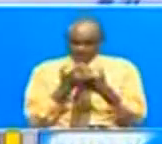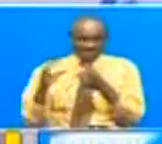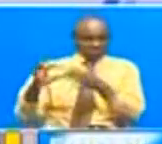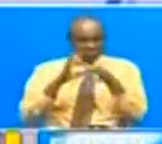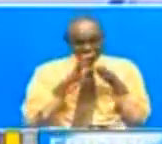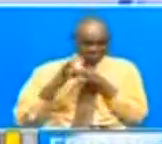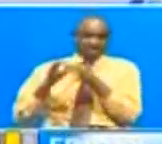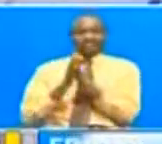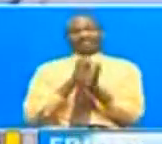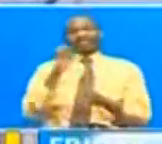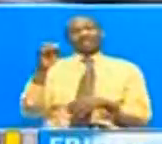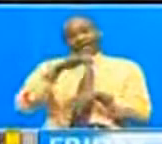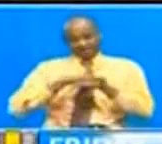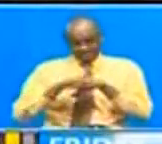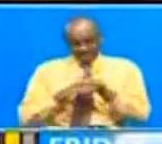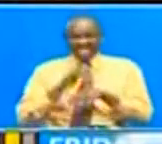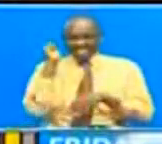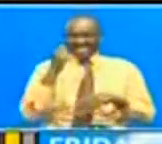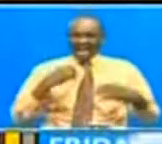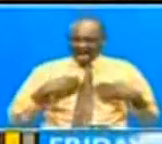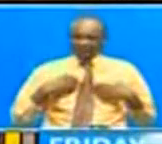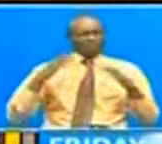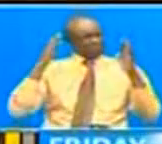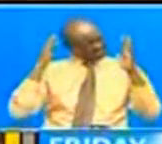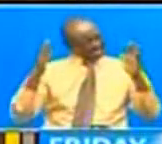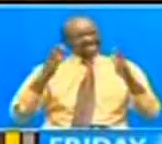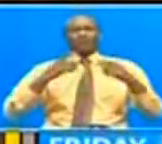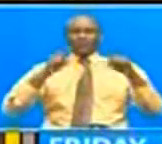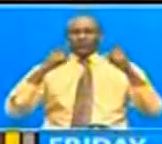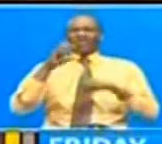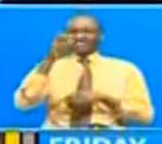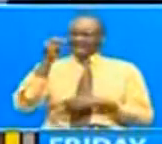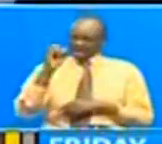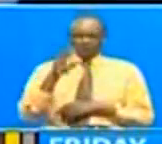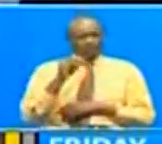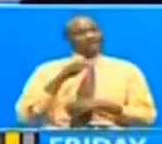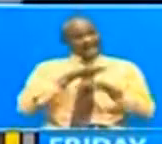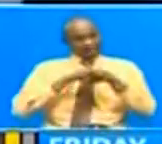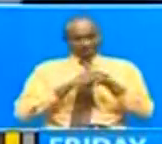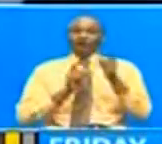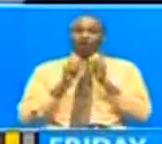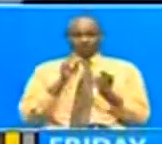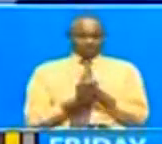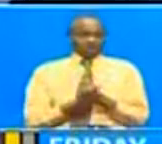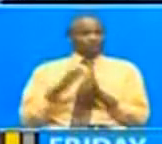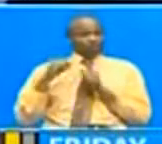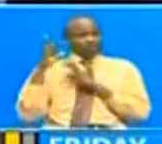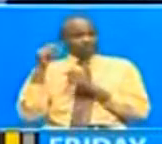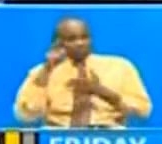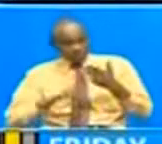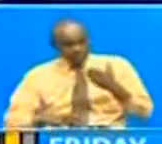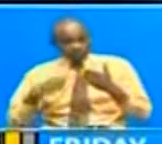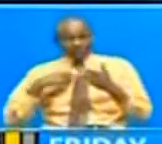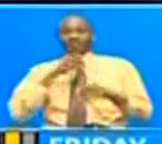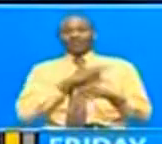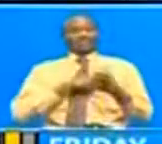East Africa. Kenya has the largest and the most vibrant SACCO movement in Africa and is expected to reap